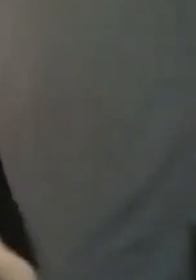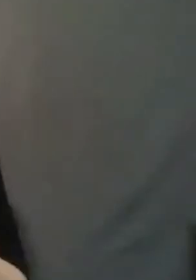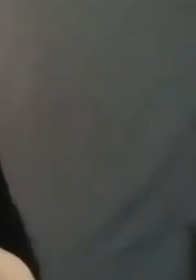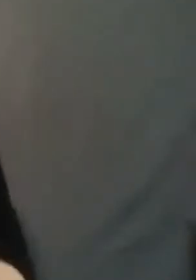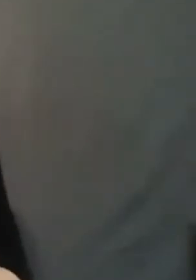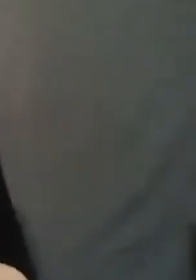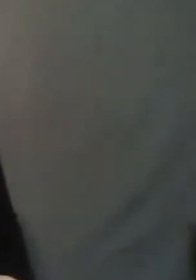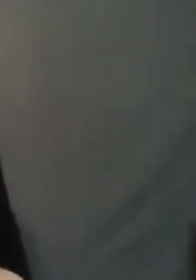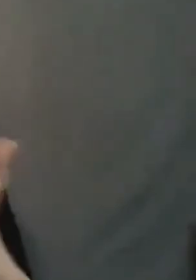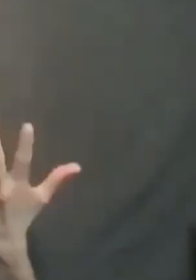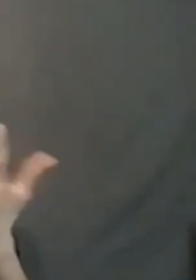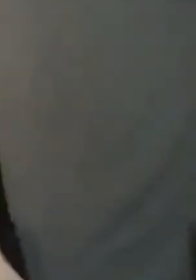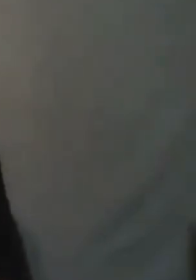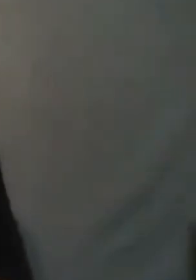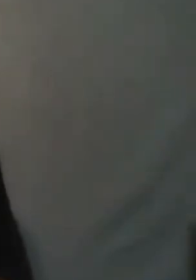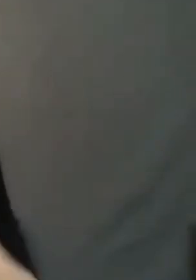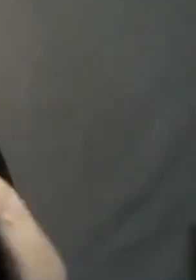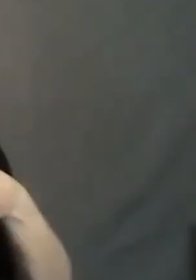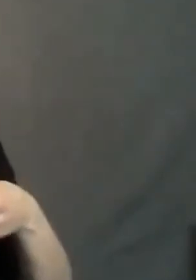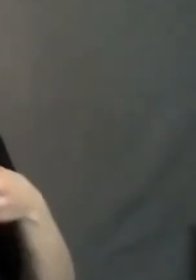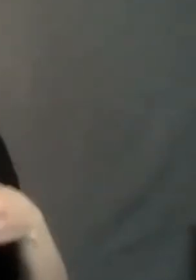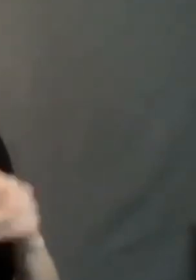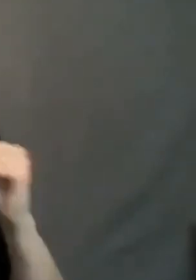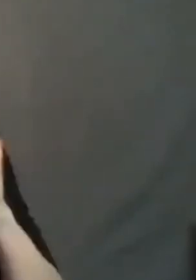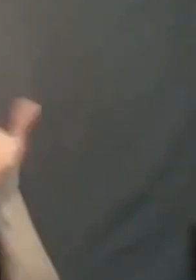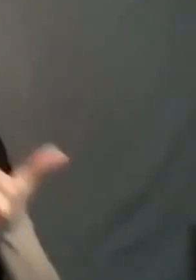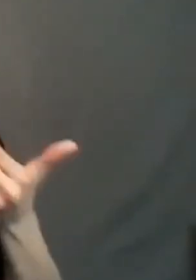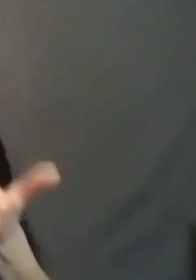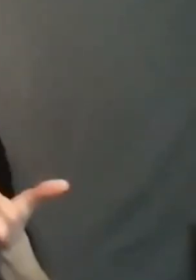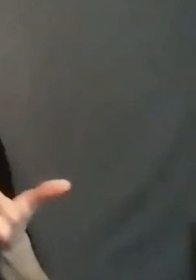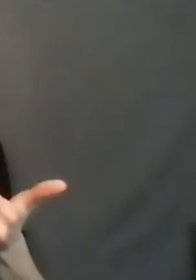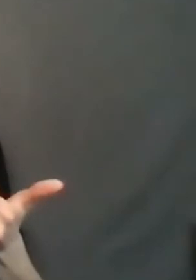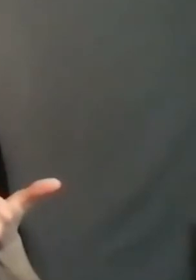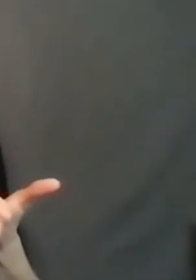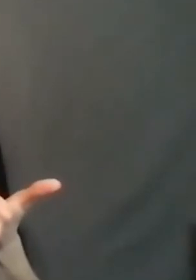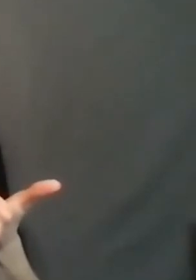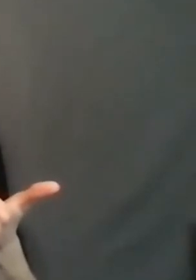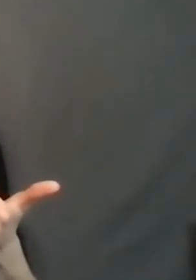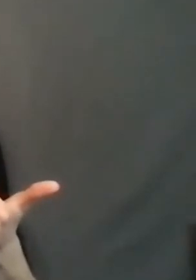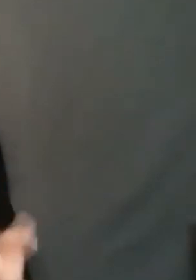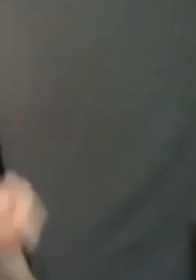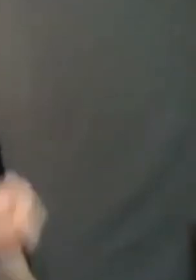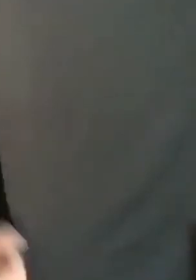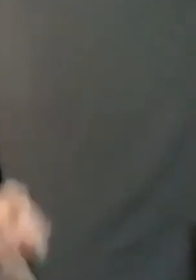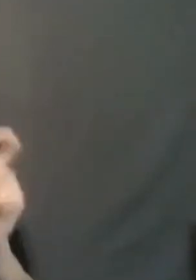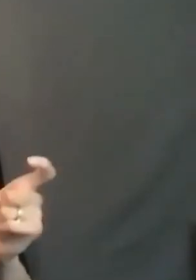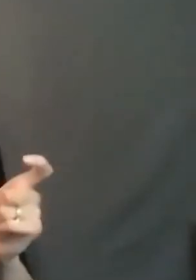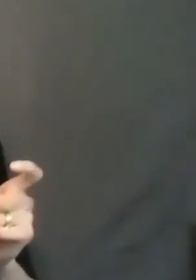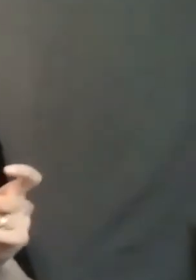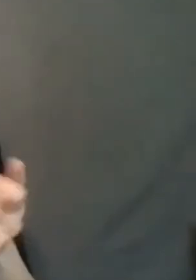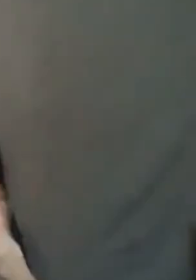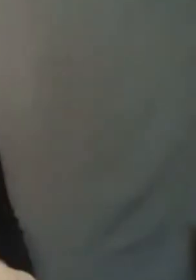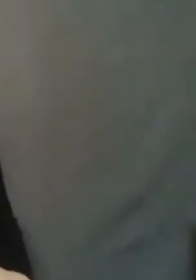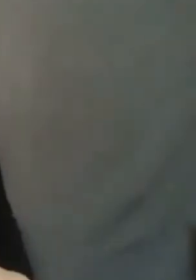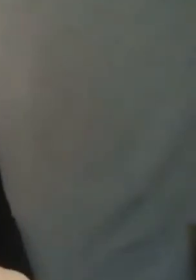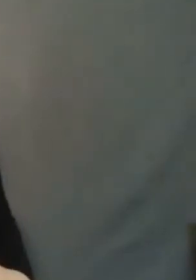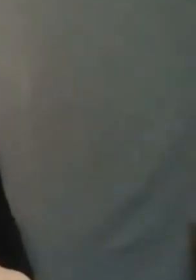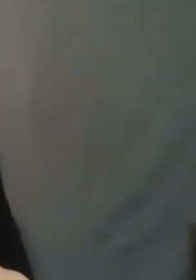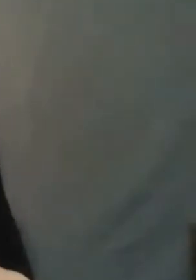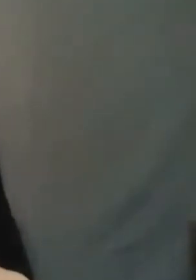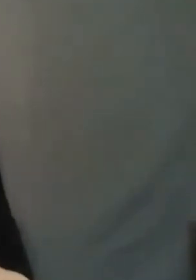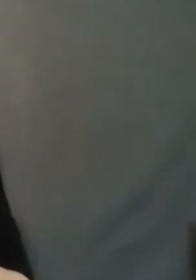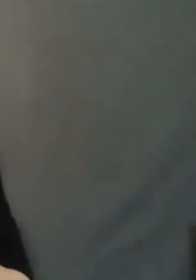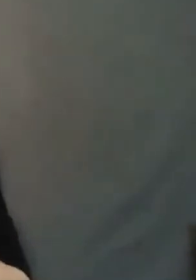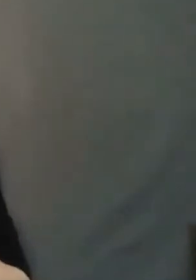weighting is easy to use to just sort of like approximate a one-way ANOVA